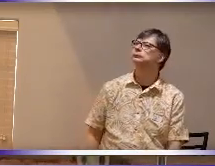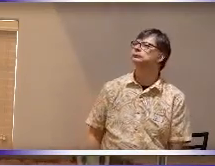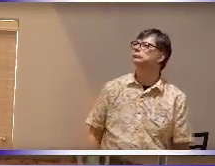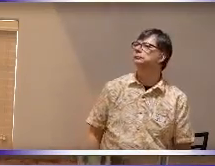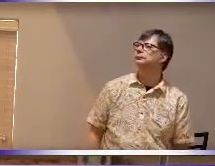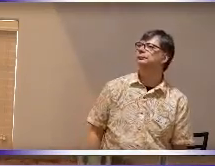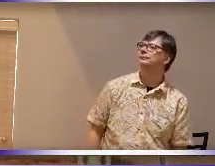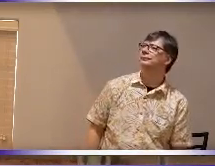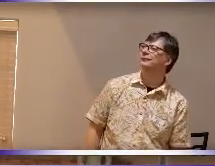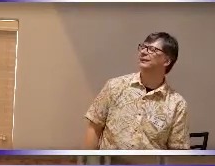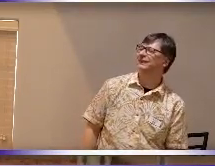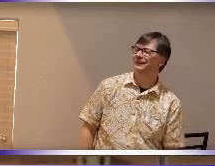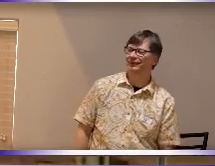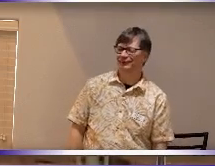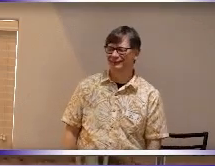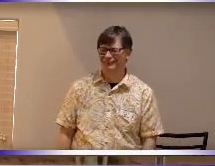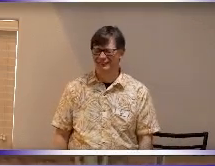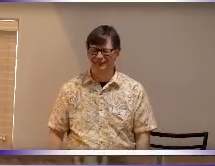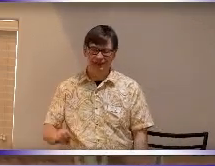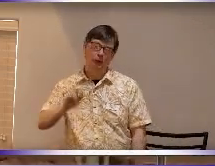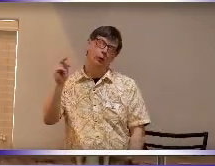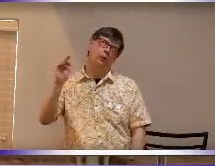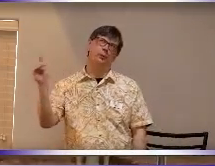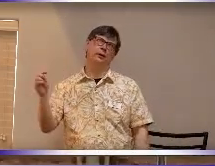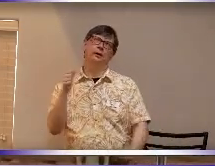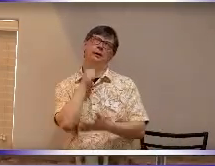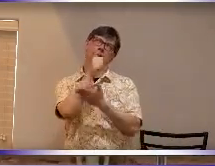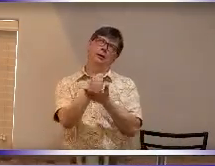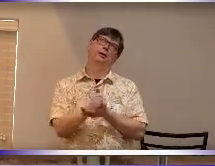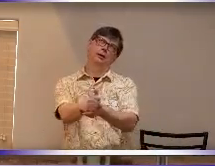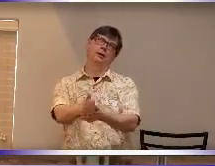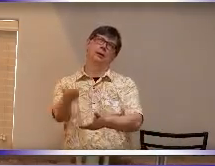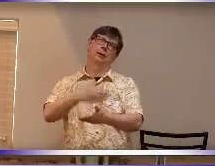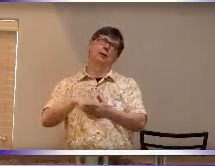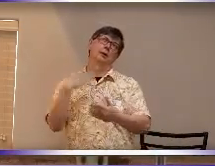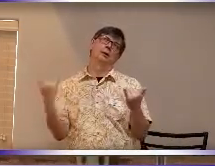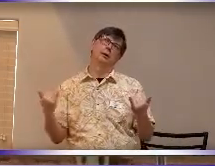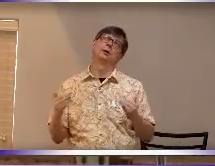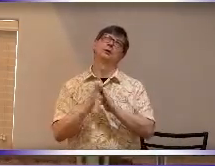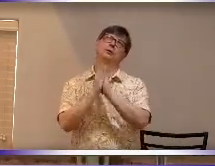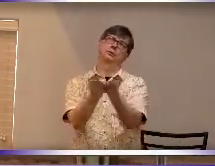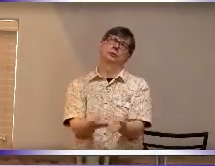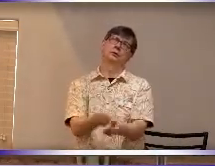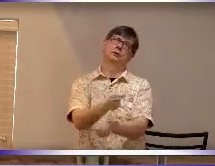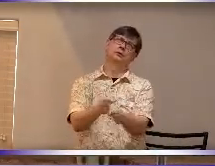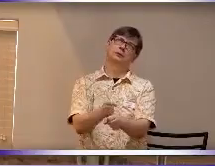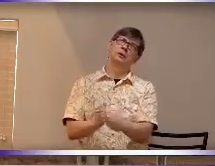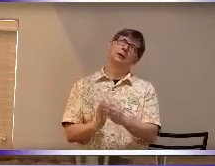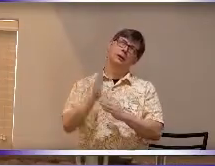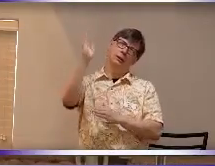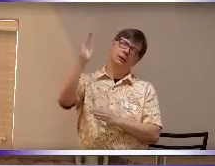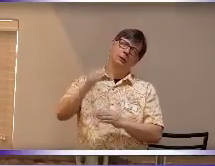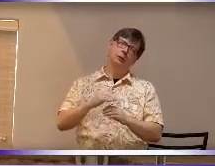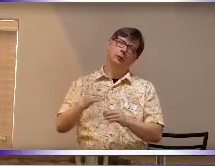pair that's helping out? You know, what kinds of stories do we make up when we see an